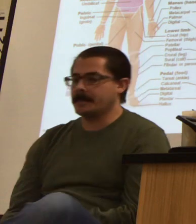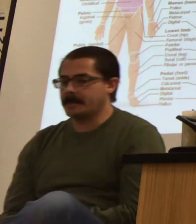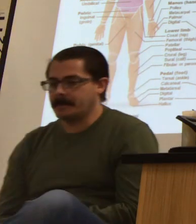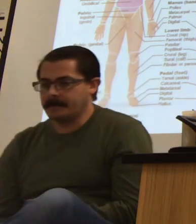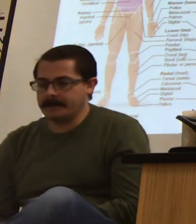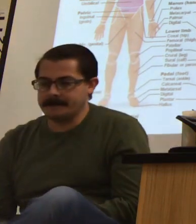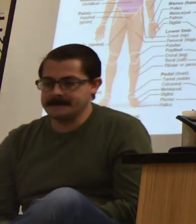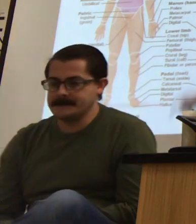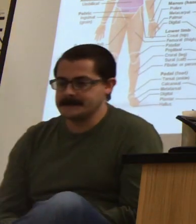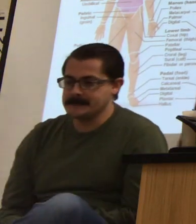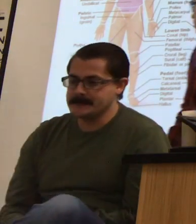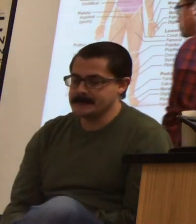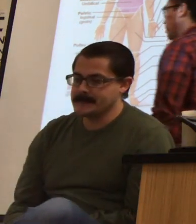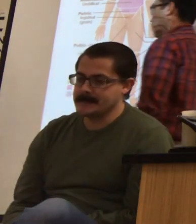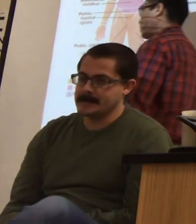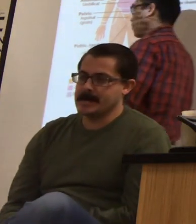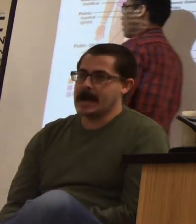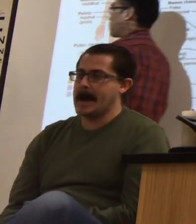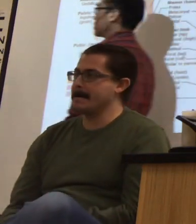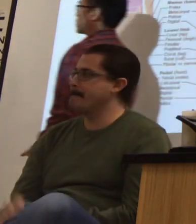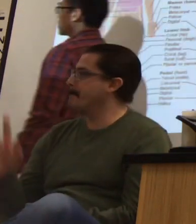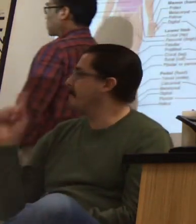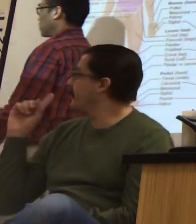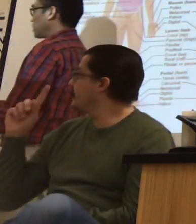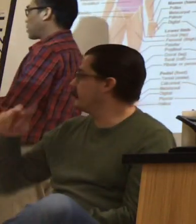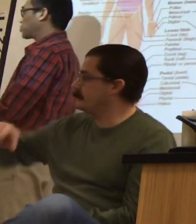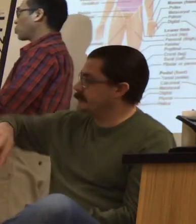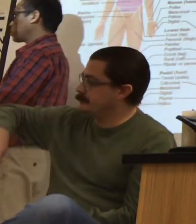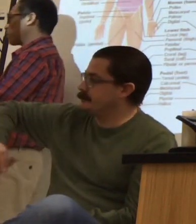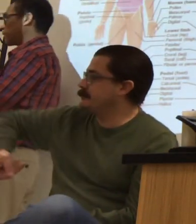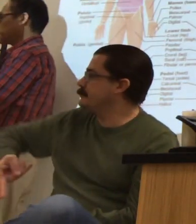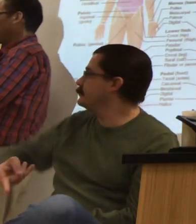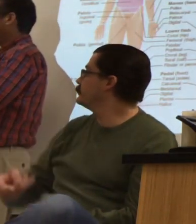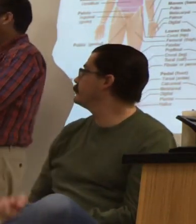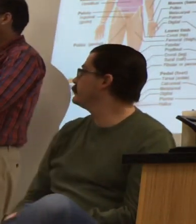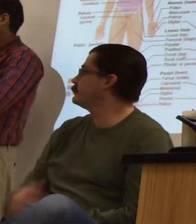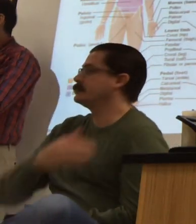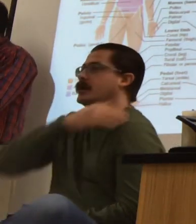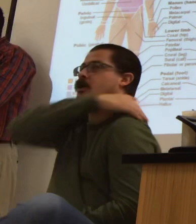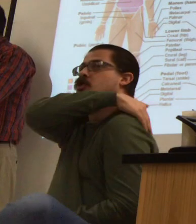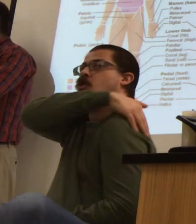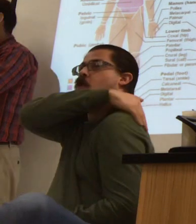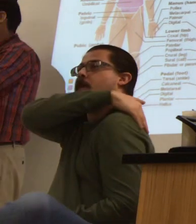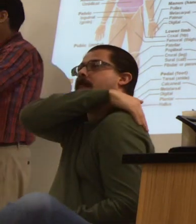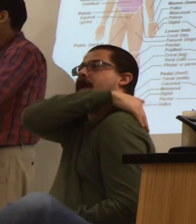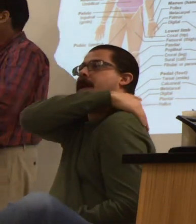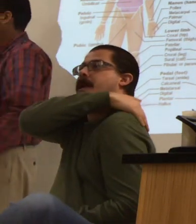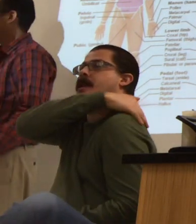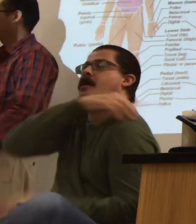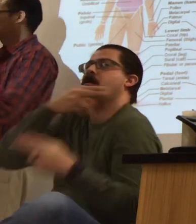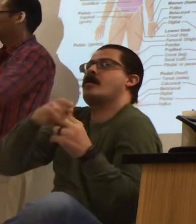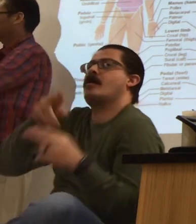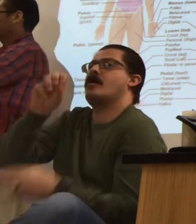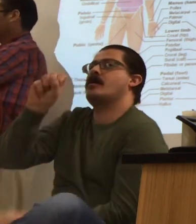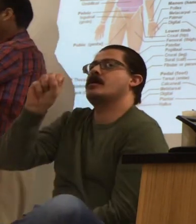And, I'll just turn Mr. Skeleton around. You got your shoulder blades there. The scapular region